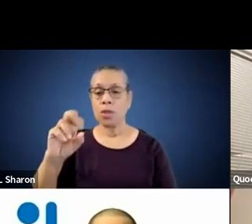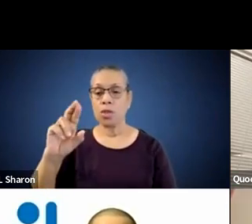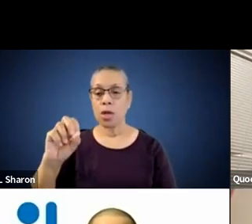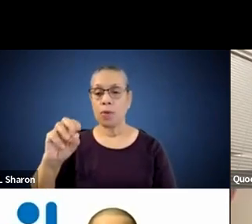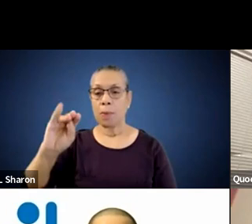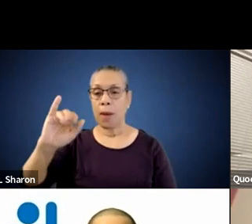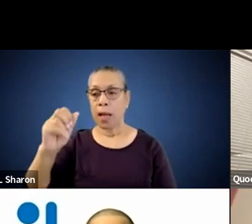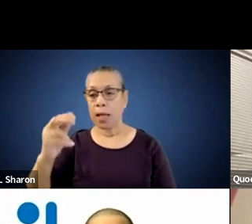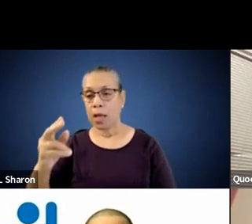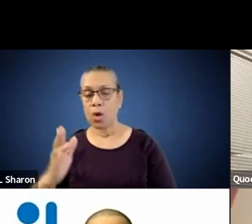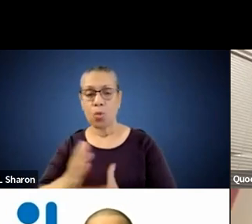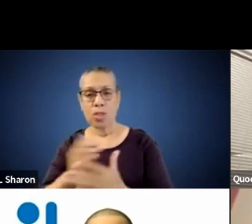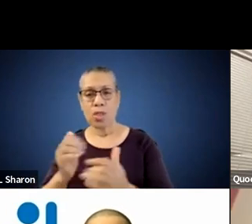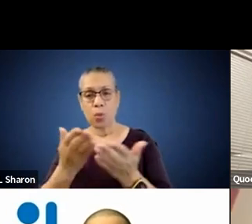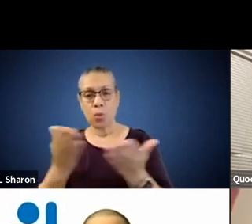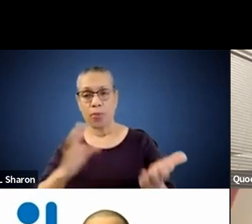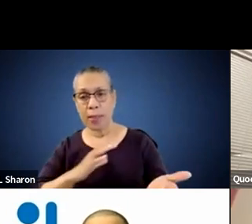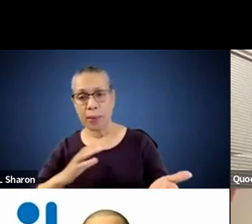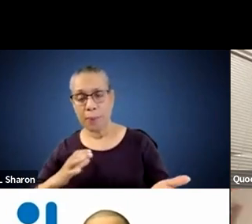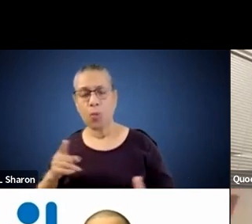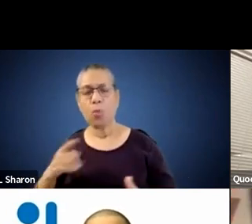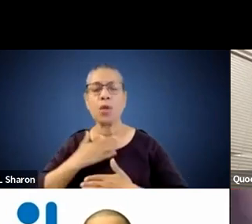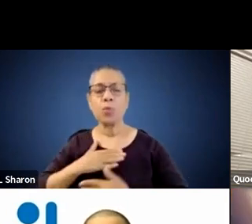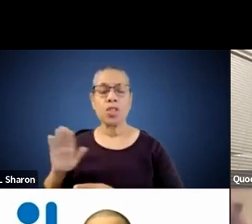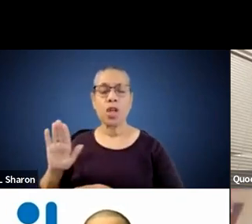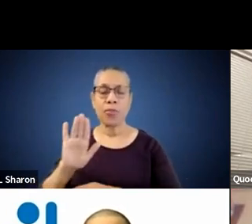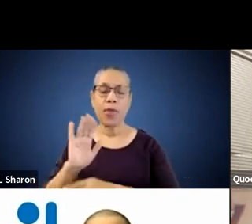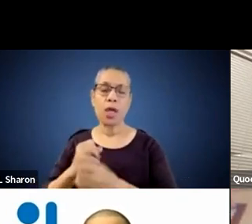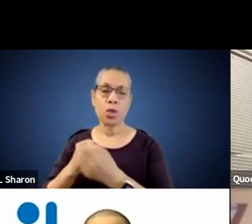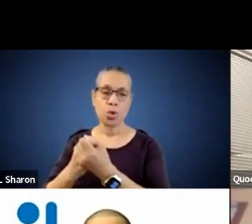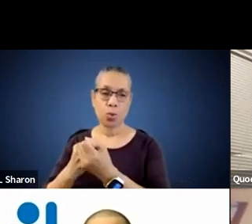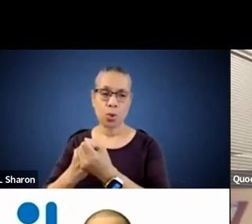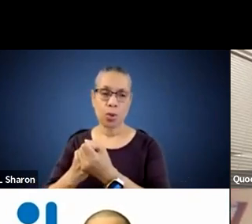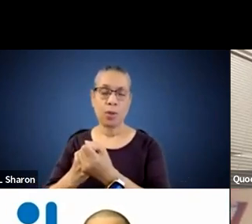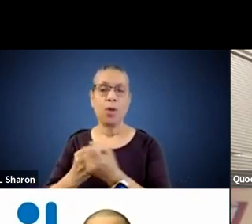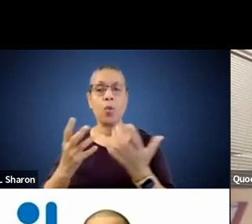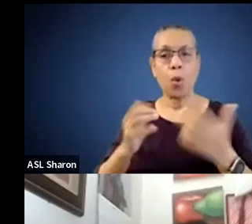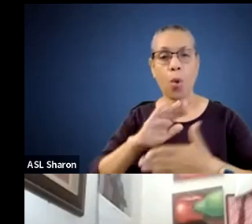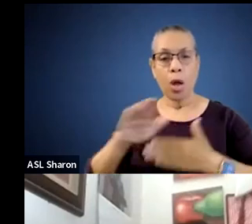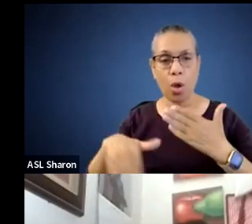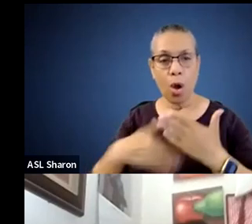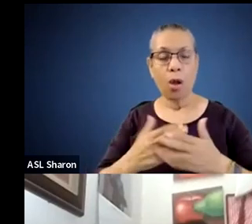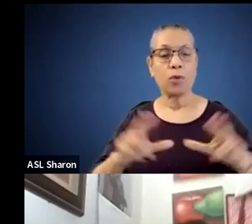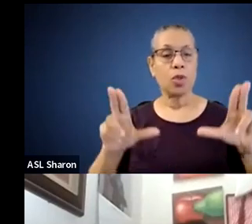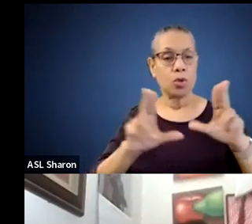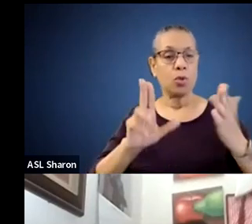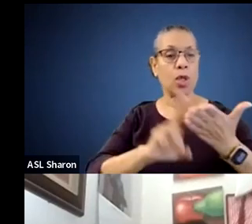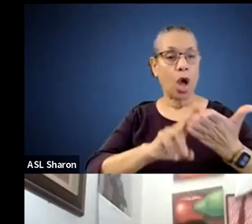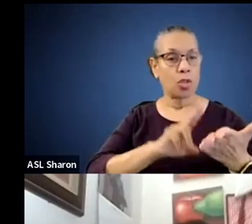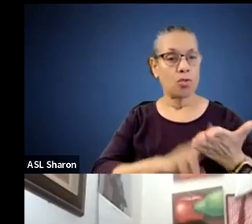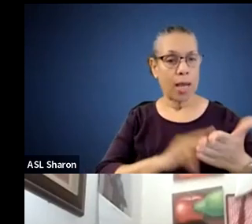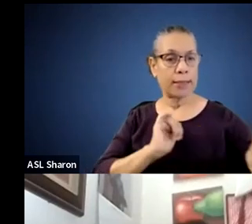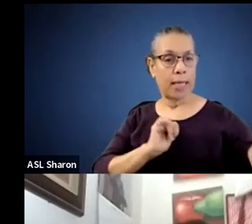shared with the committee and appreciate their support we're trying very hard to get our all of our labor contracts current and into the